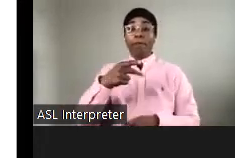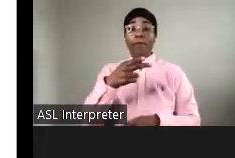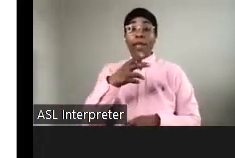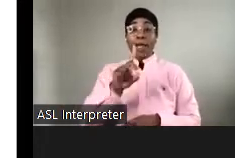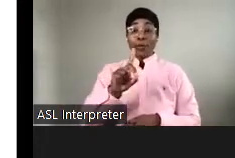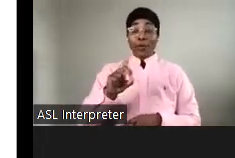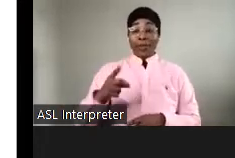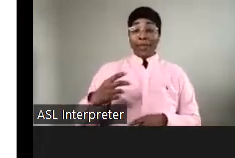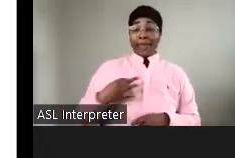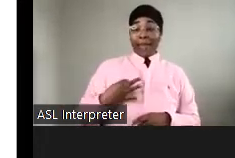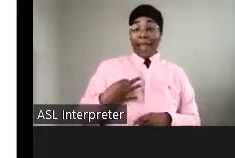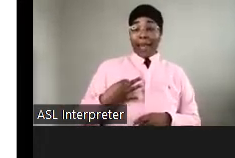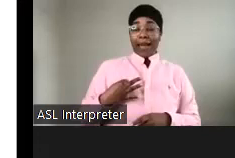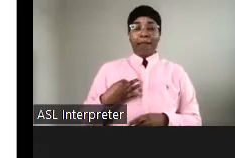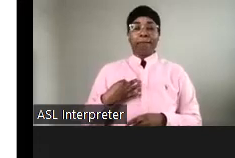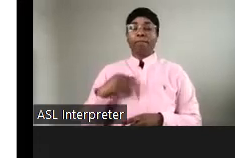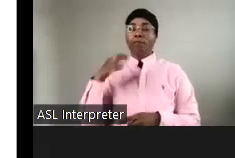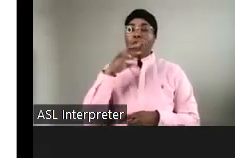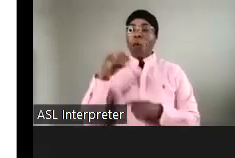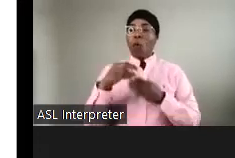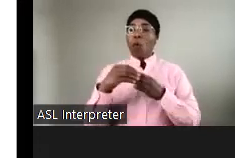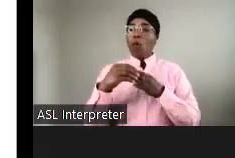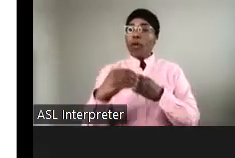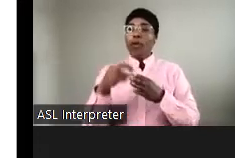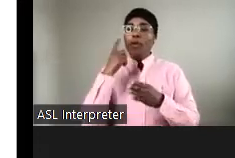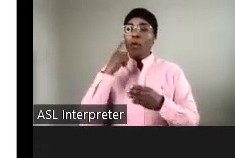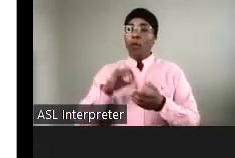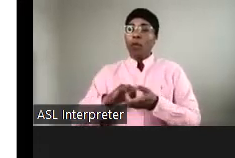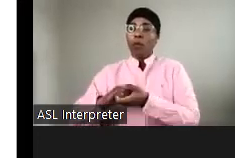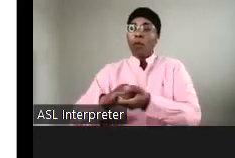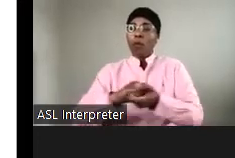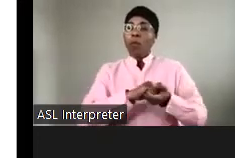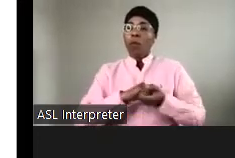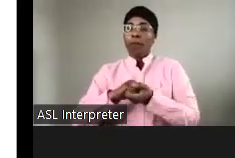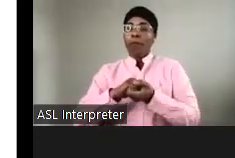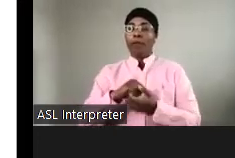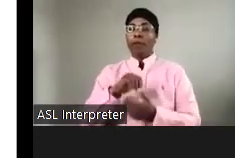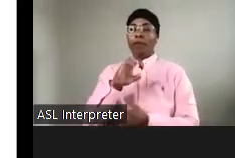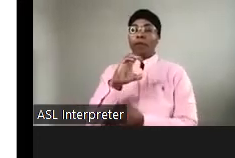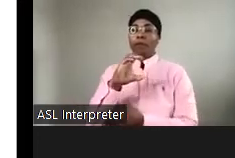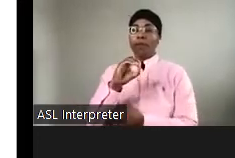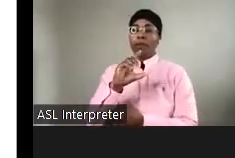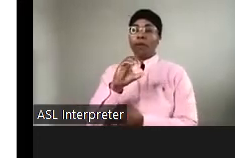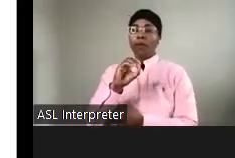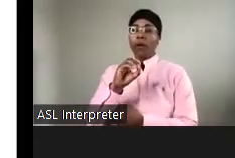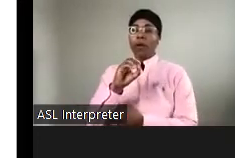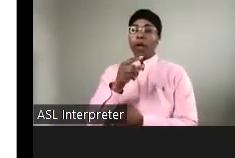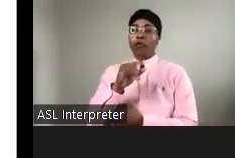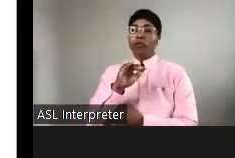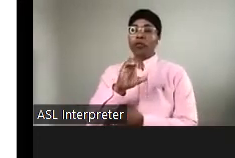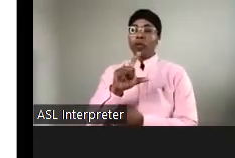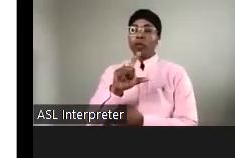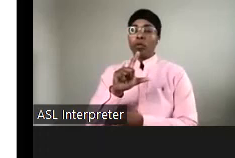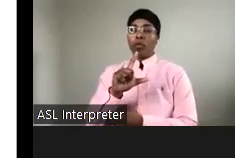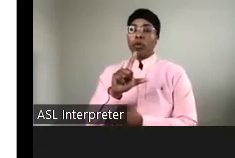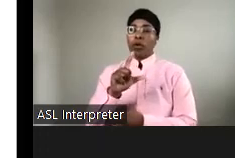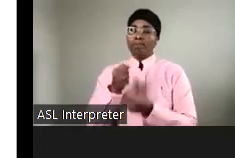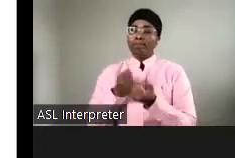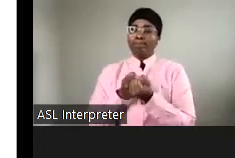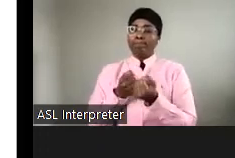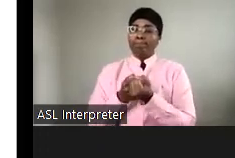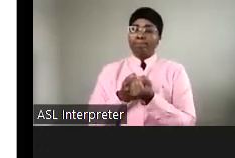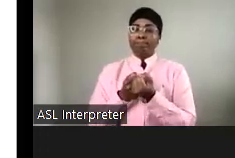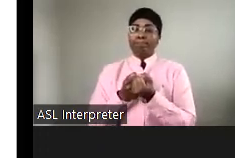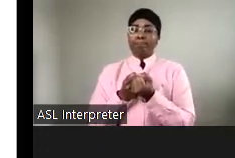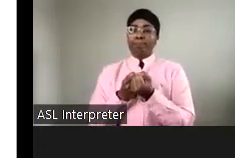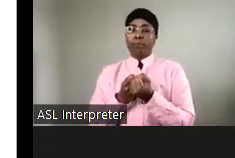also co-leading the Center for Cooperative Ecological Resilience at Michigan State University. And I'm sure if anyone else has another role in mind